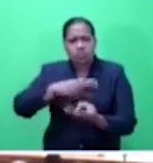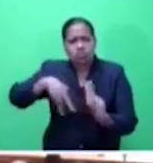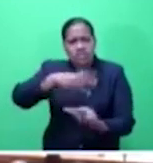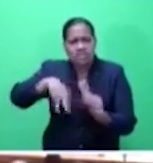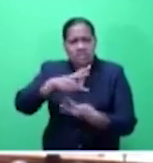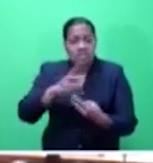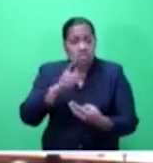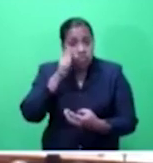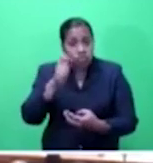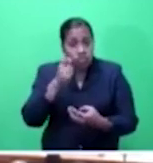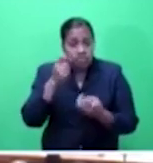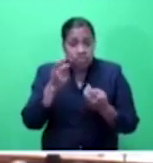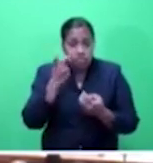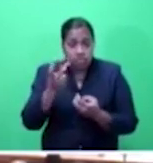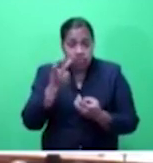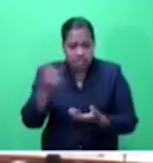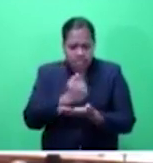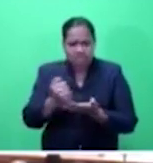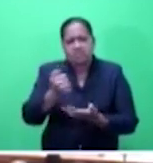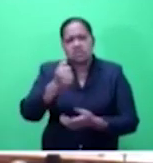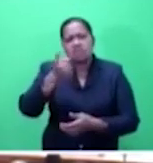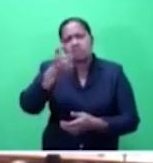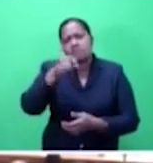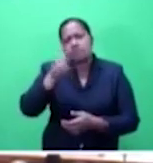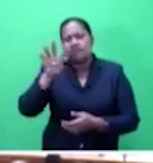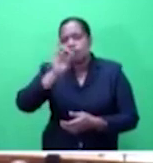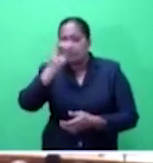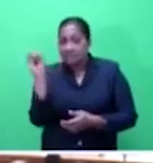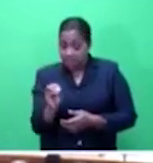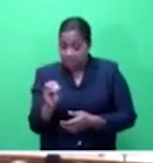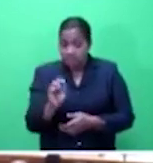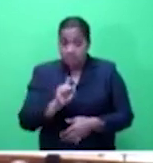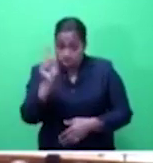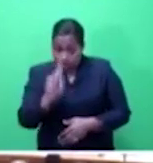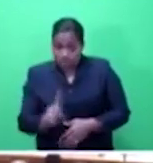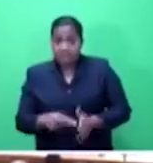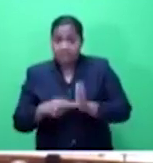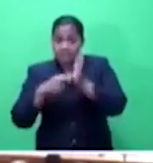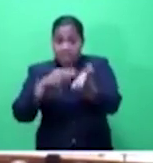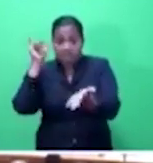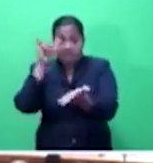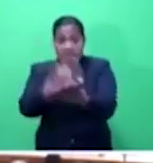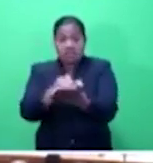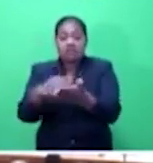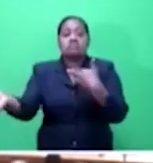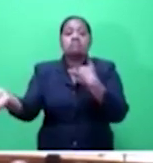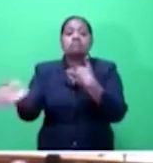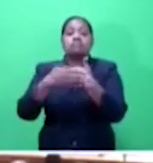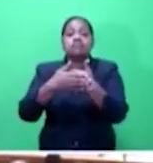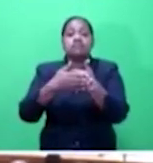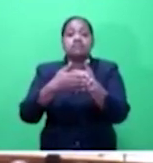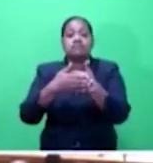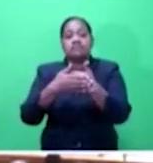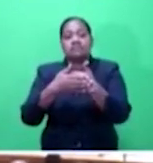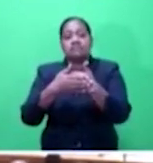actually surged by 6.4%. As of today, Nadi Airport is shut down. Over the next few